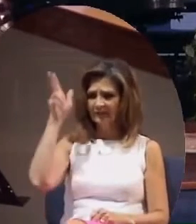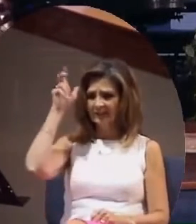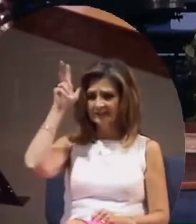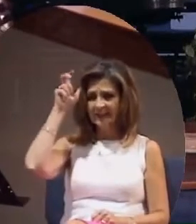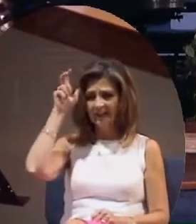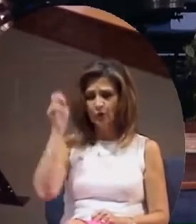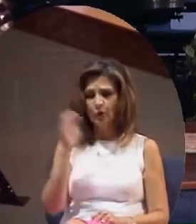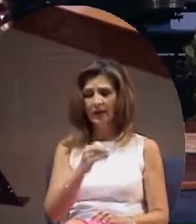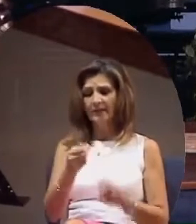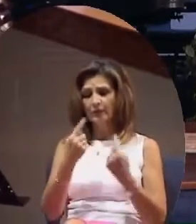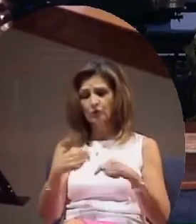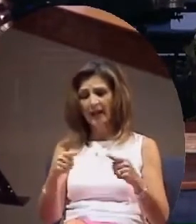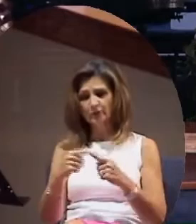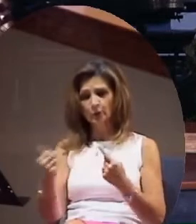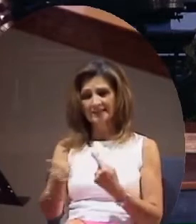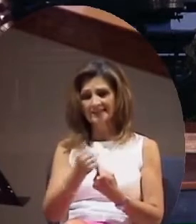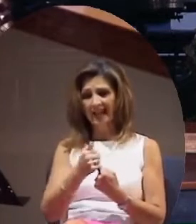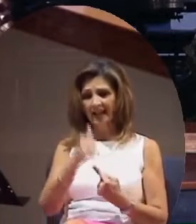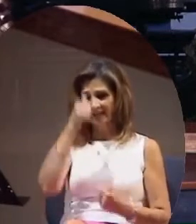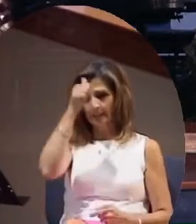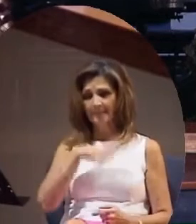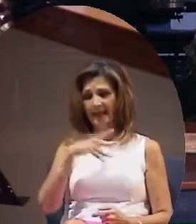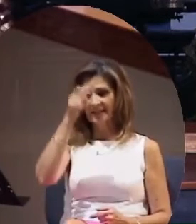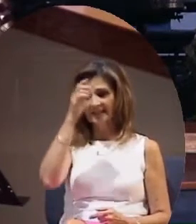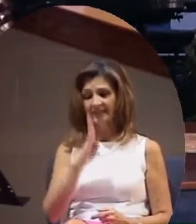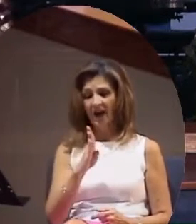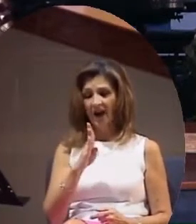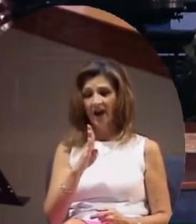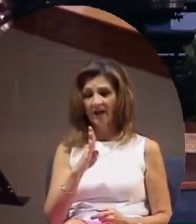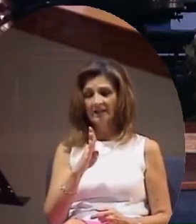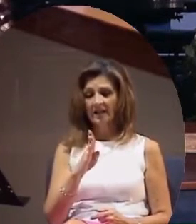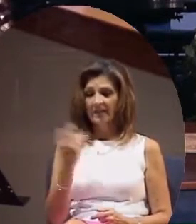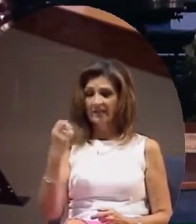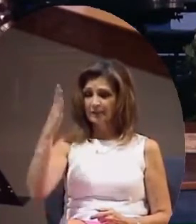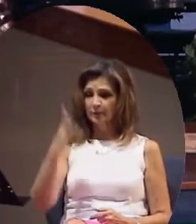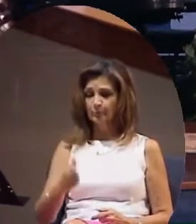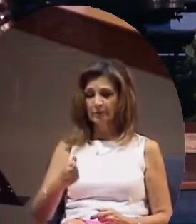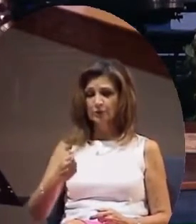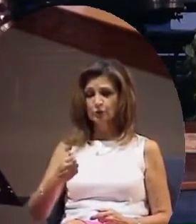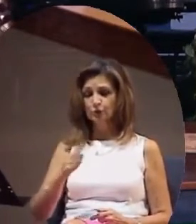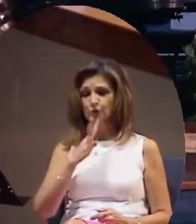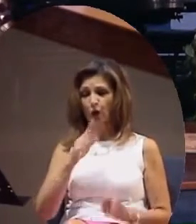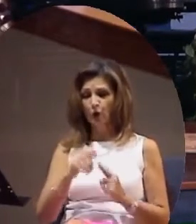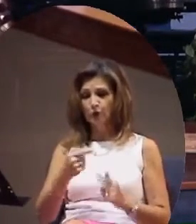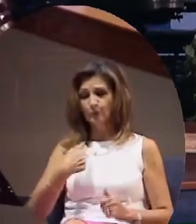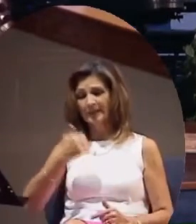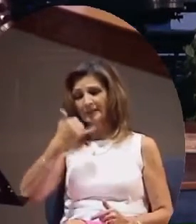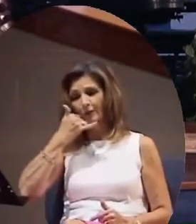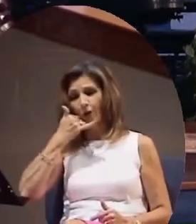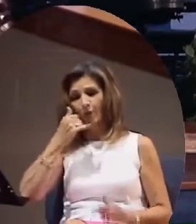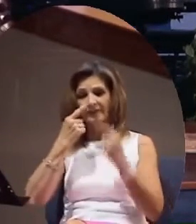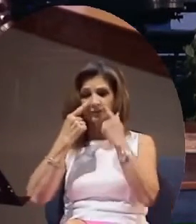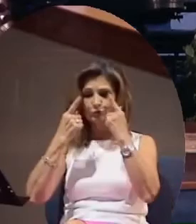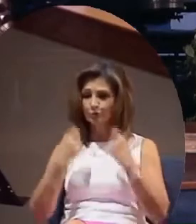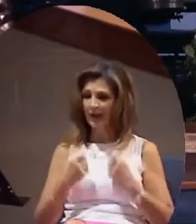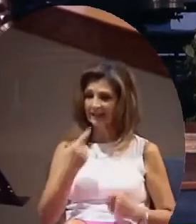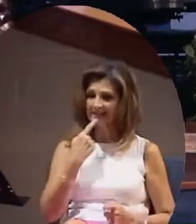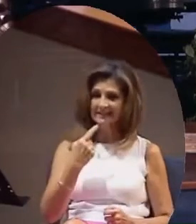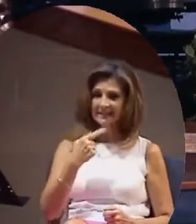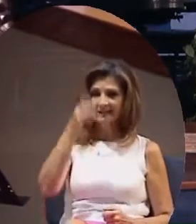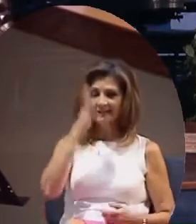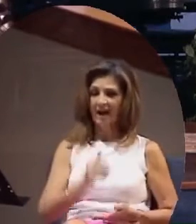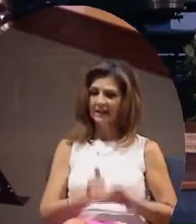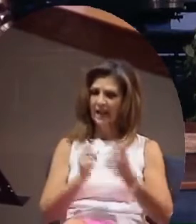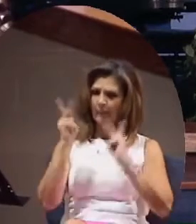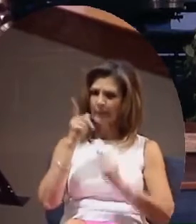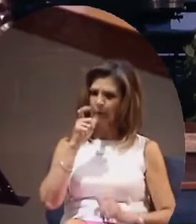and they're trying to attack the man of God, and here's this preacher on the phone weeping, and I'm thinking, boy, God help people that'll do stuff